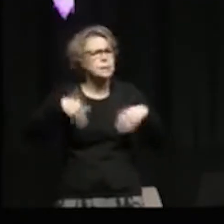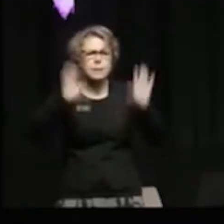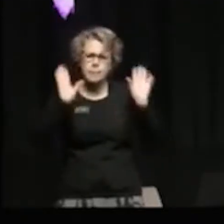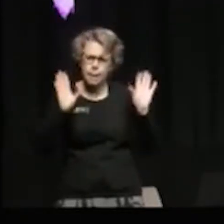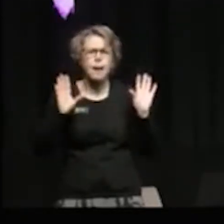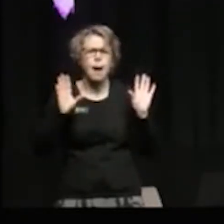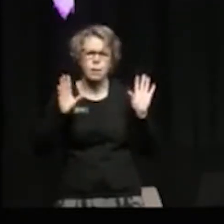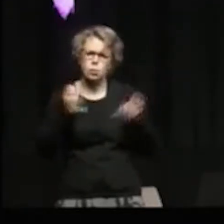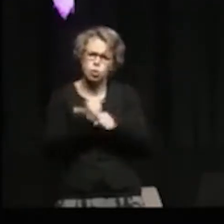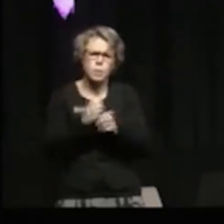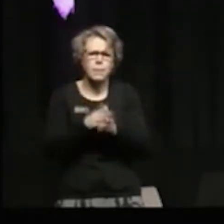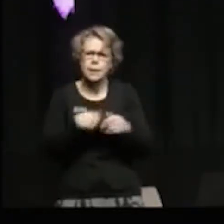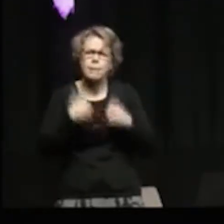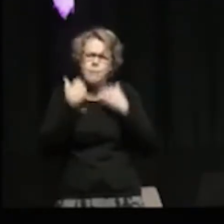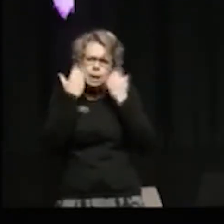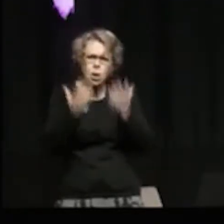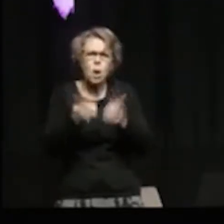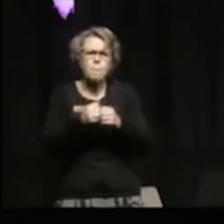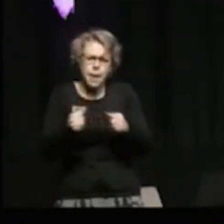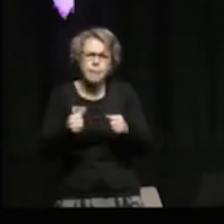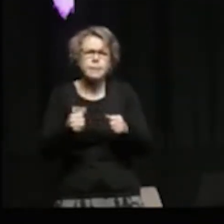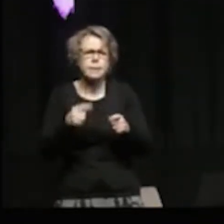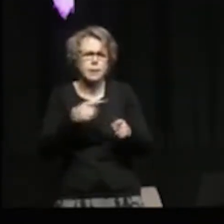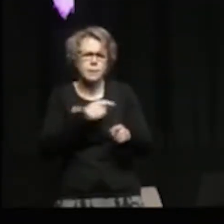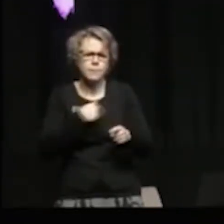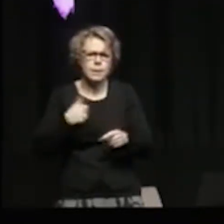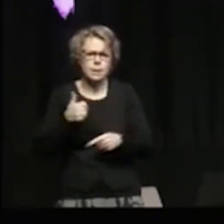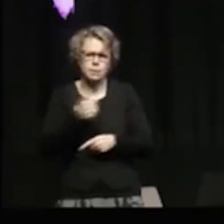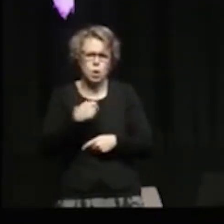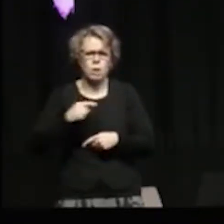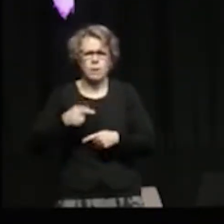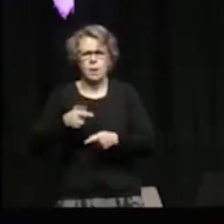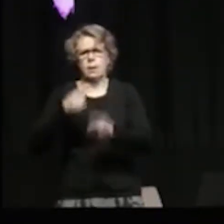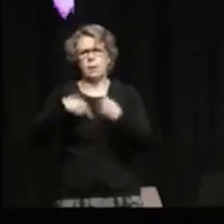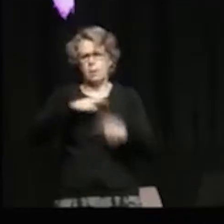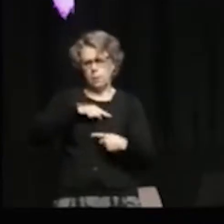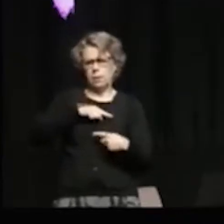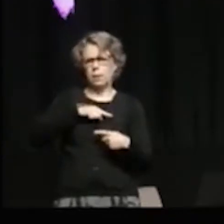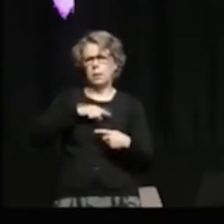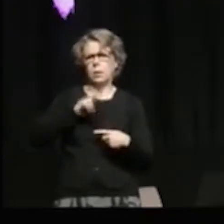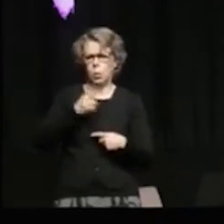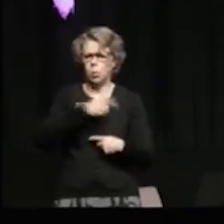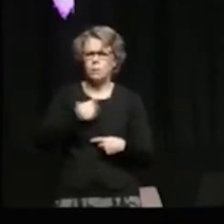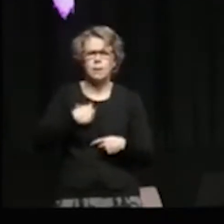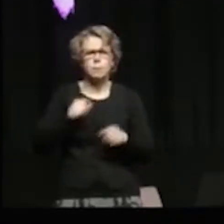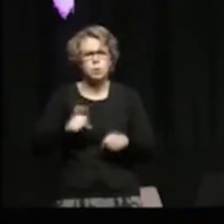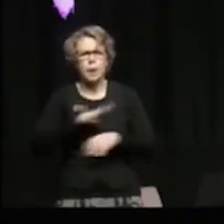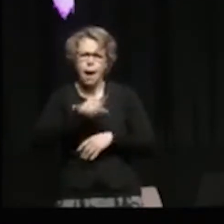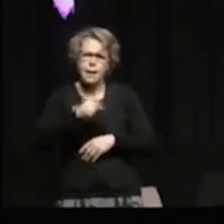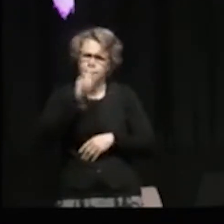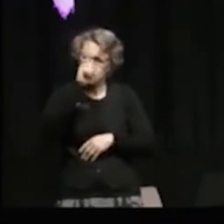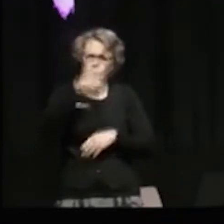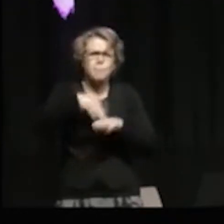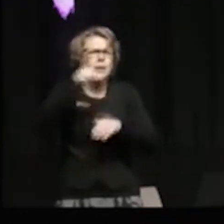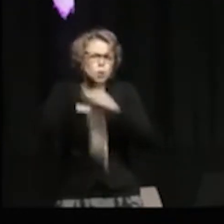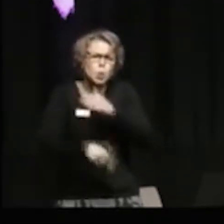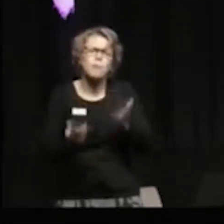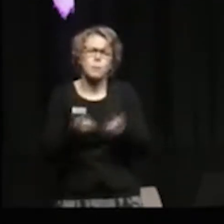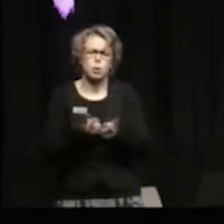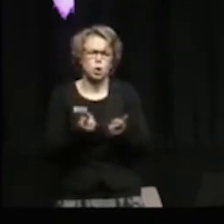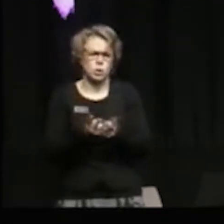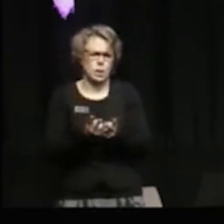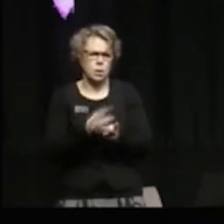time, we see that there is a regression when it comes to human rights and to the understanding of human rights and what it is, and that